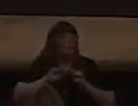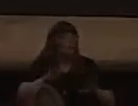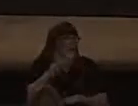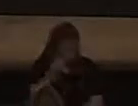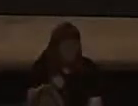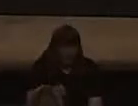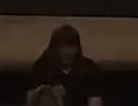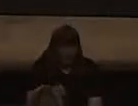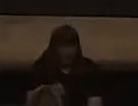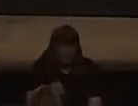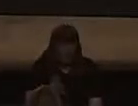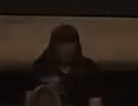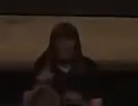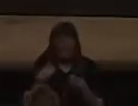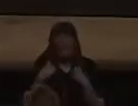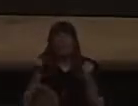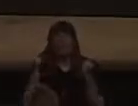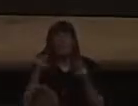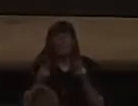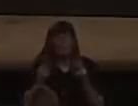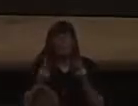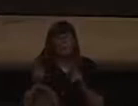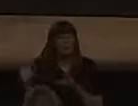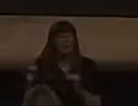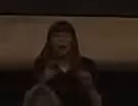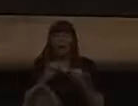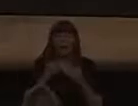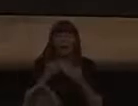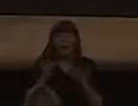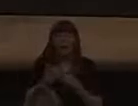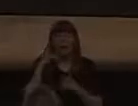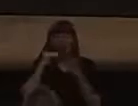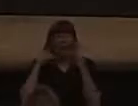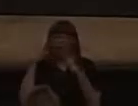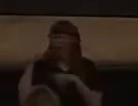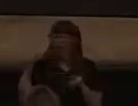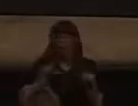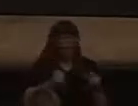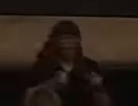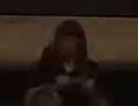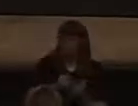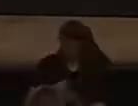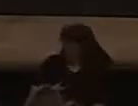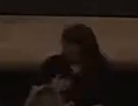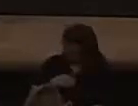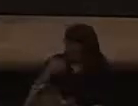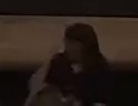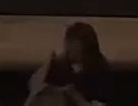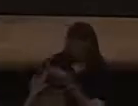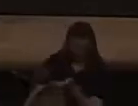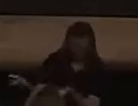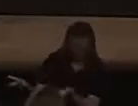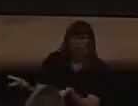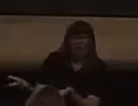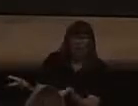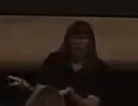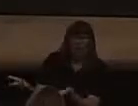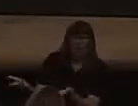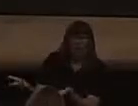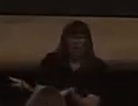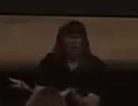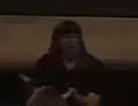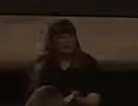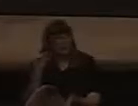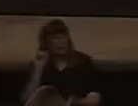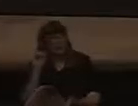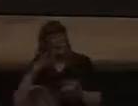better. We had a lot of people talking about things they'd done, and other people in the group said, oh, wow, I wish I'd known about that. And that's what